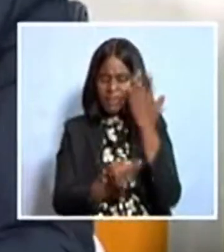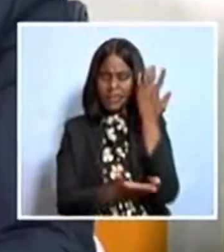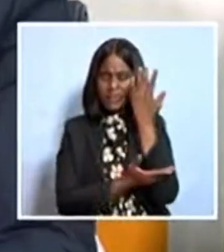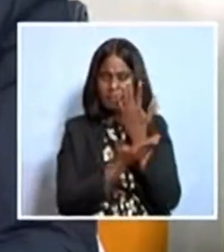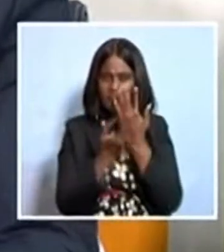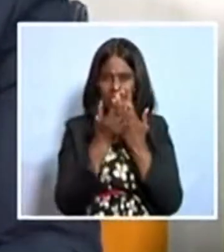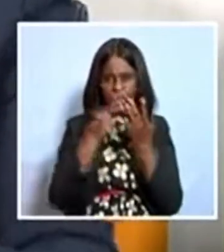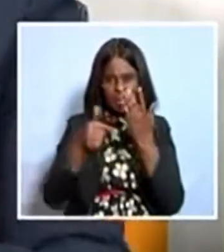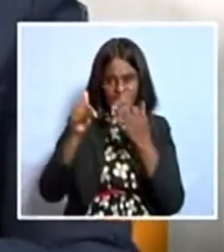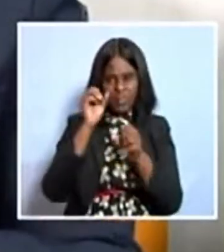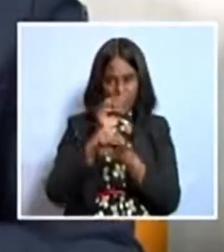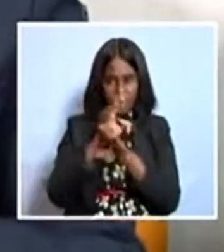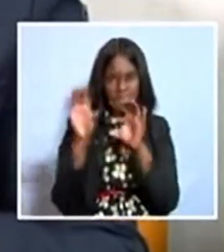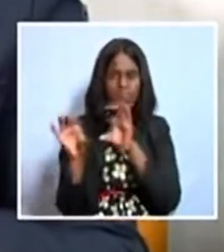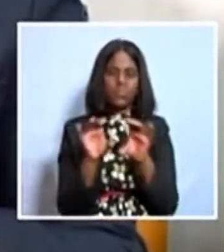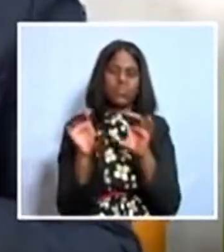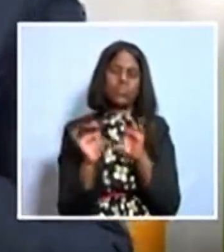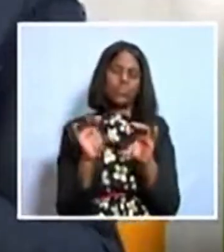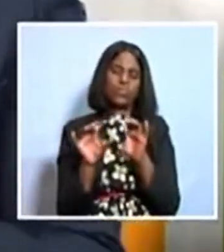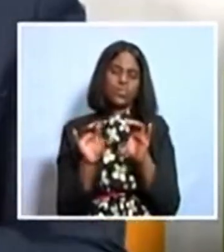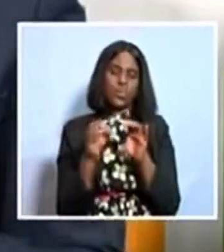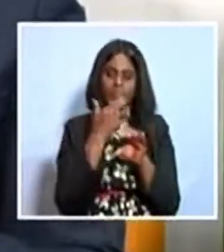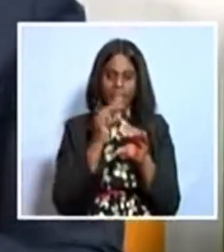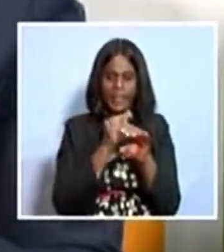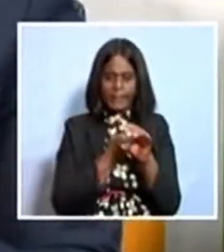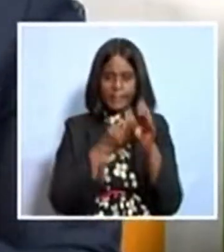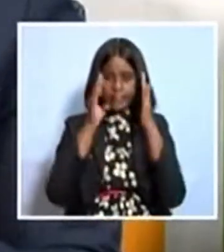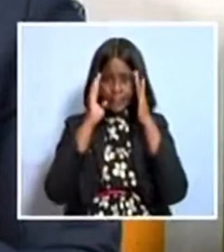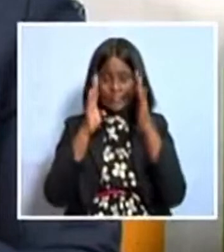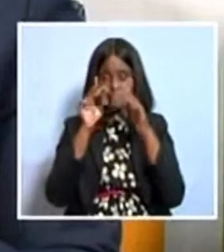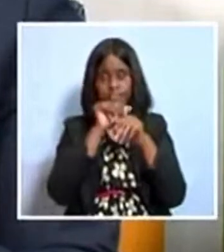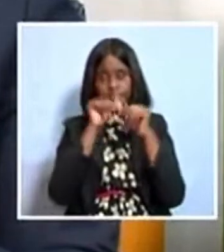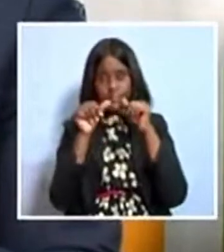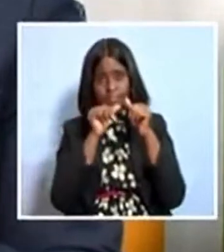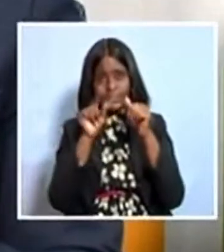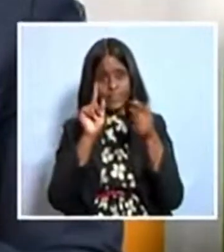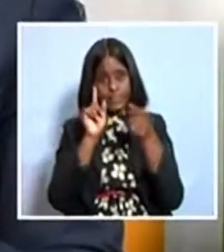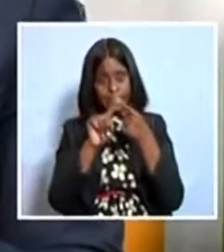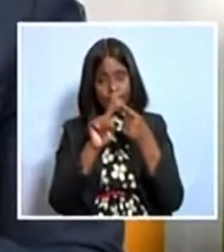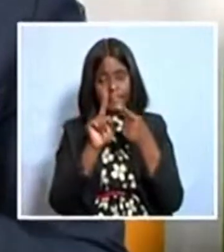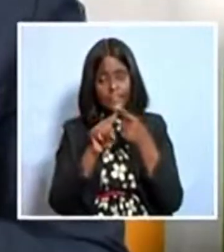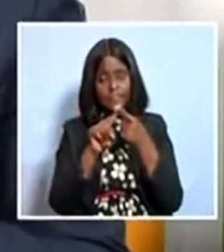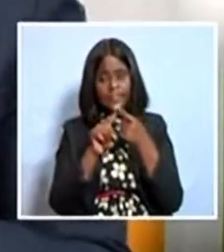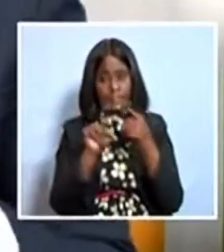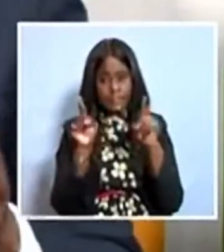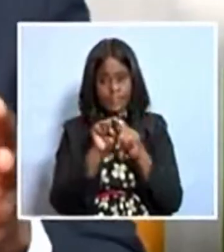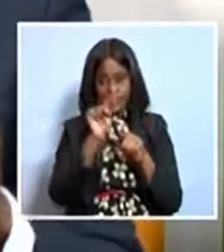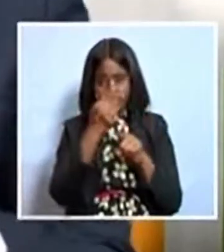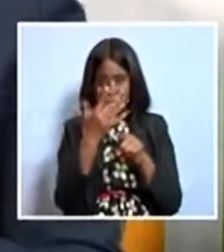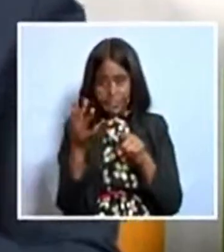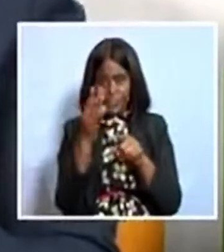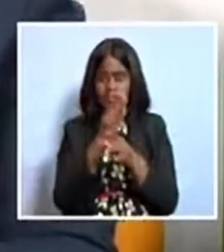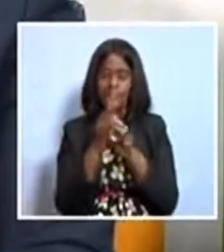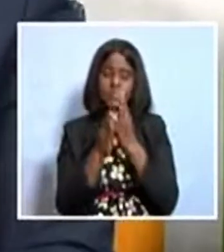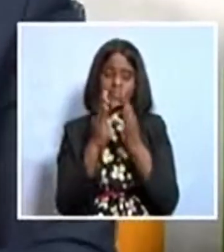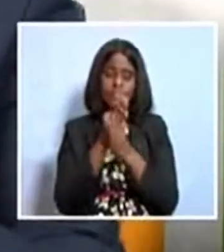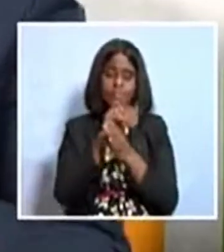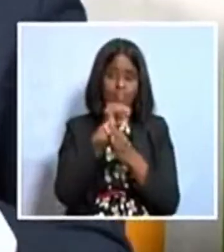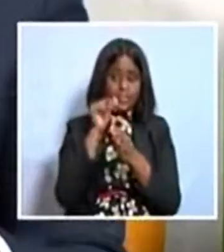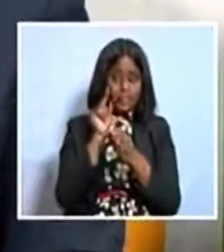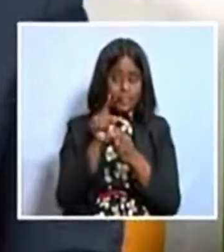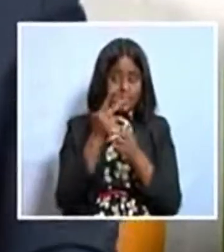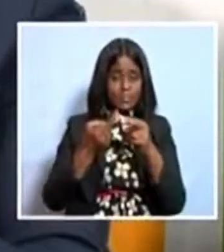do. So let's focus on agriculture, first of all. And the first thing in terms of infrastructure with agriculture is